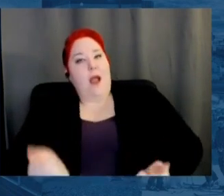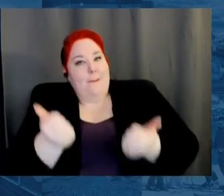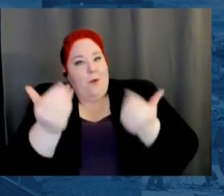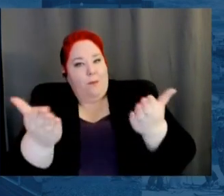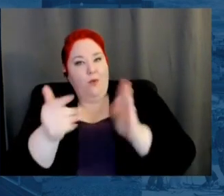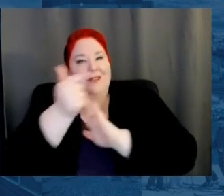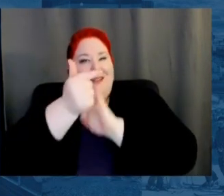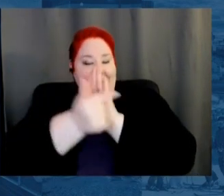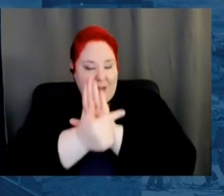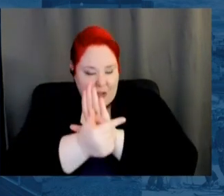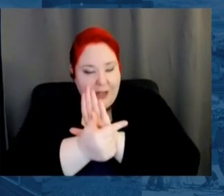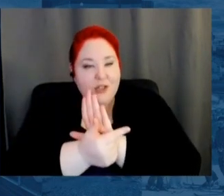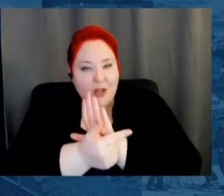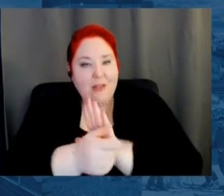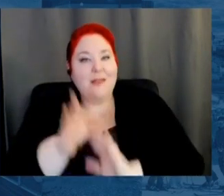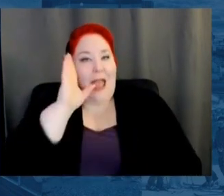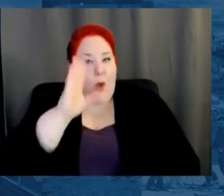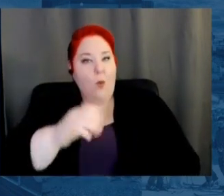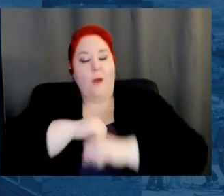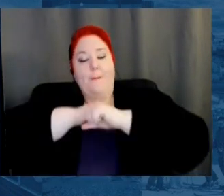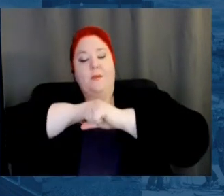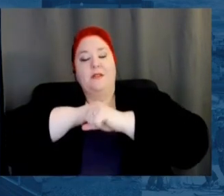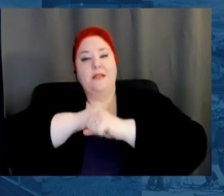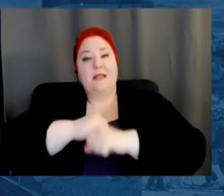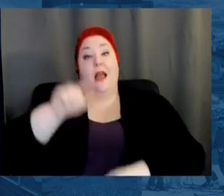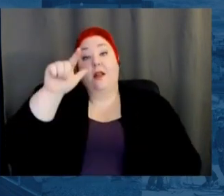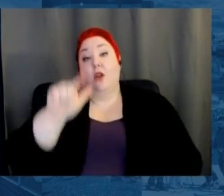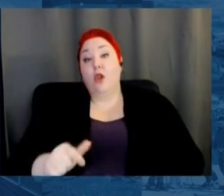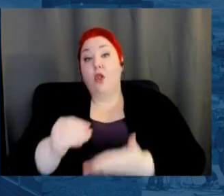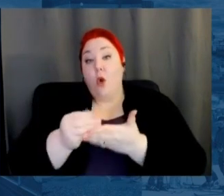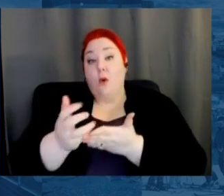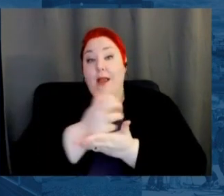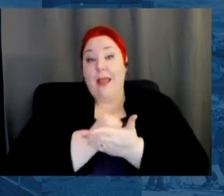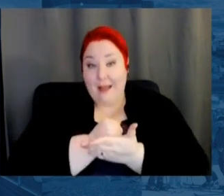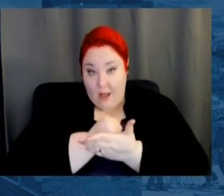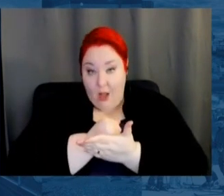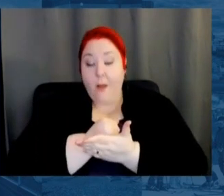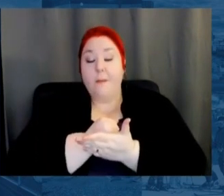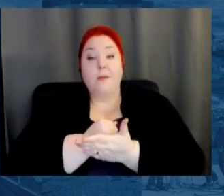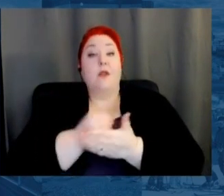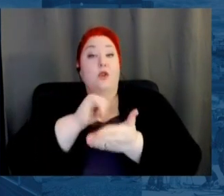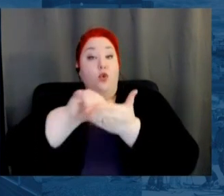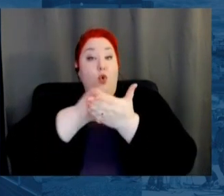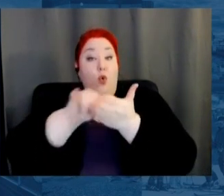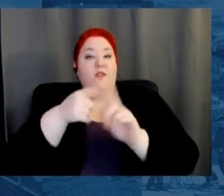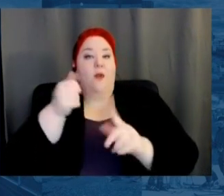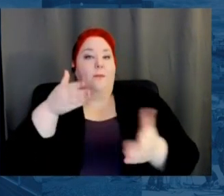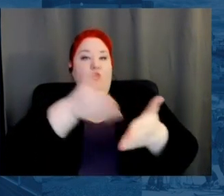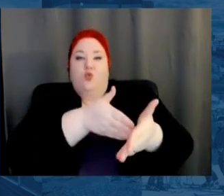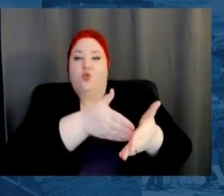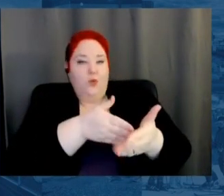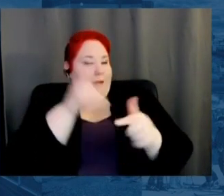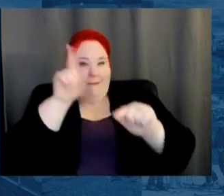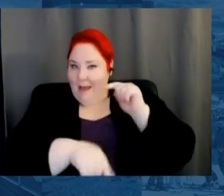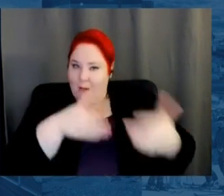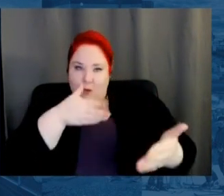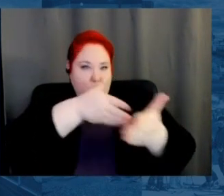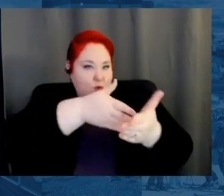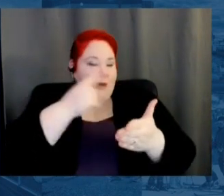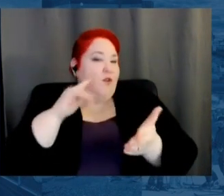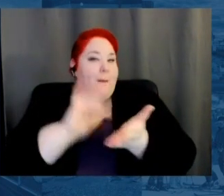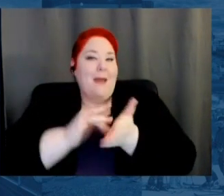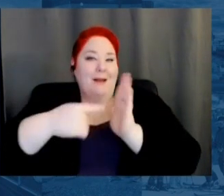legislation that would protect low-income New Yorkers from being sued for medical debt while limiting